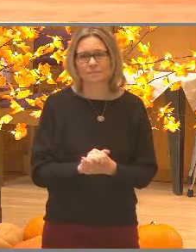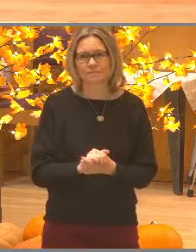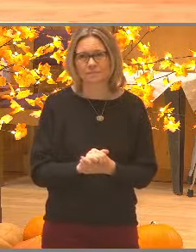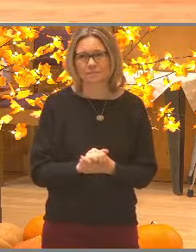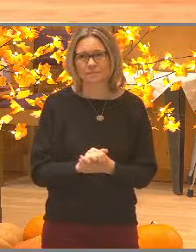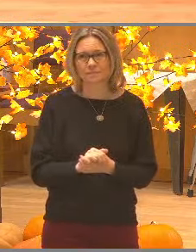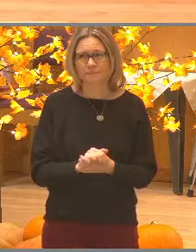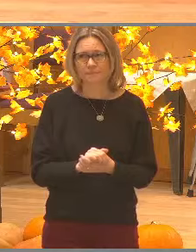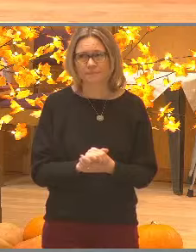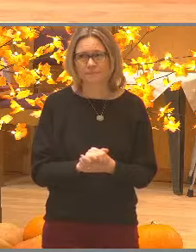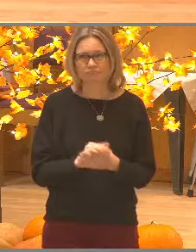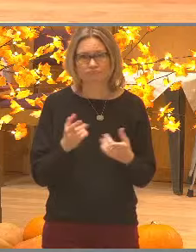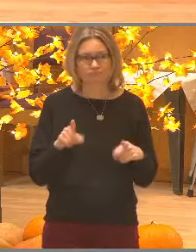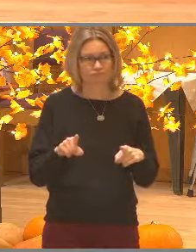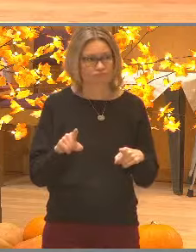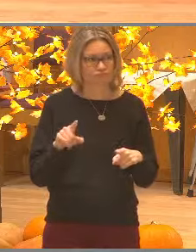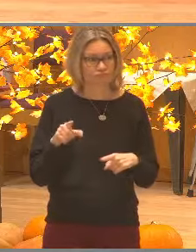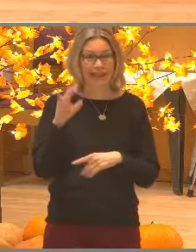What happened?